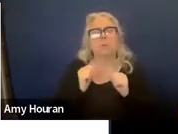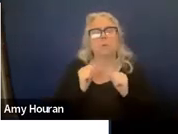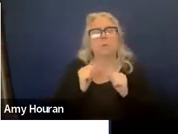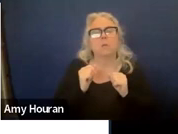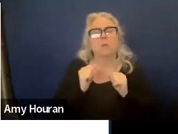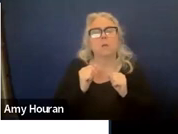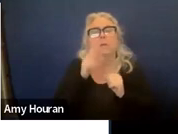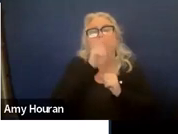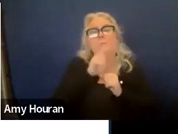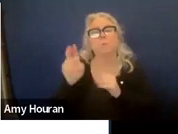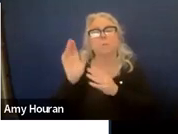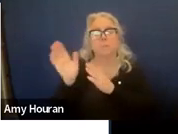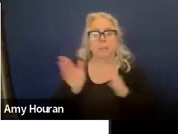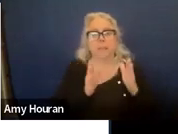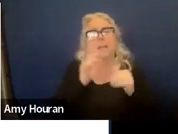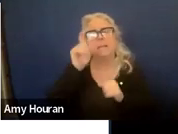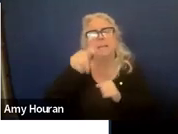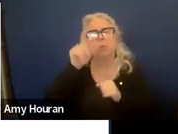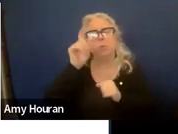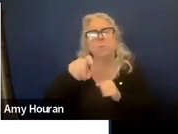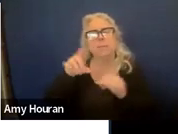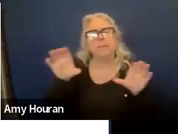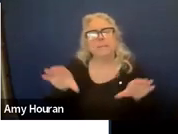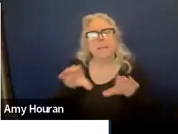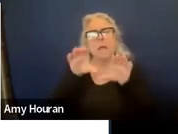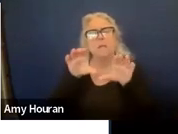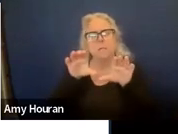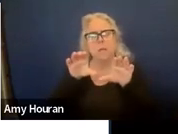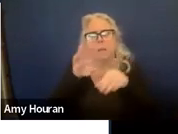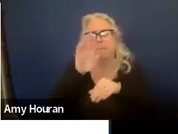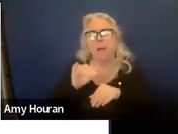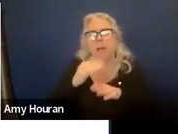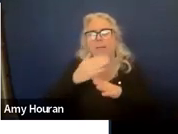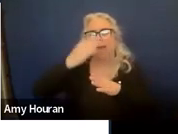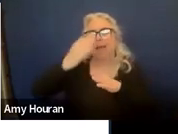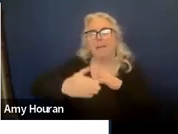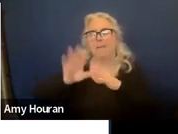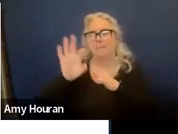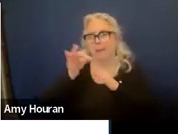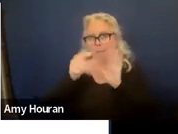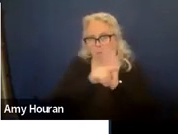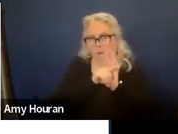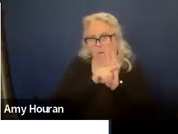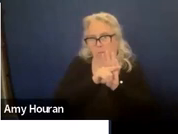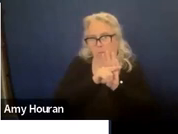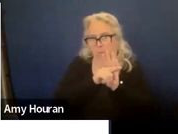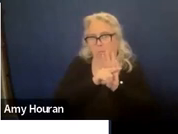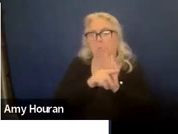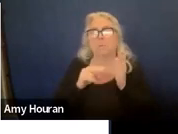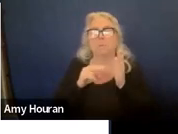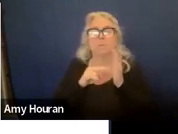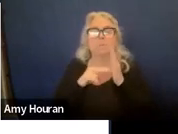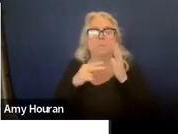The transition plan needs to be done by the end of ninth grade. So